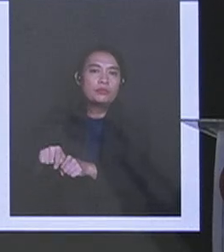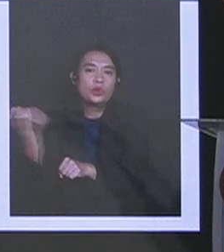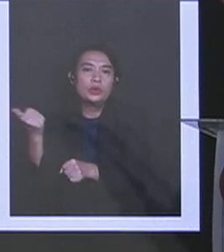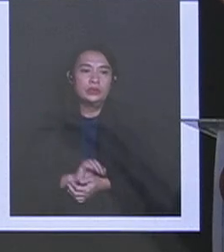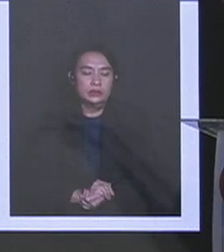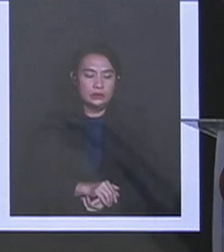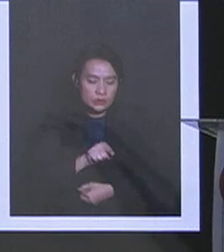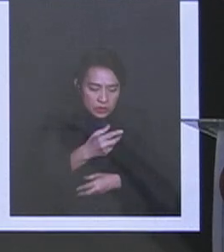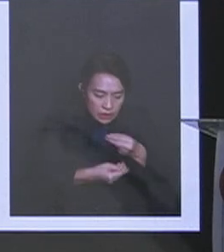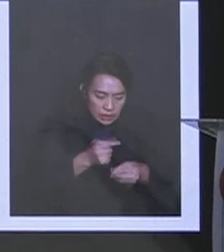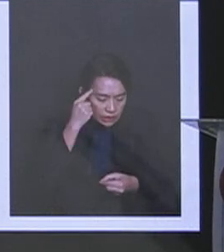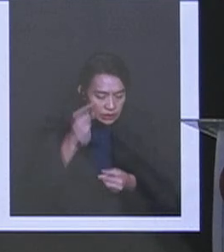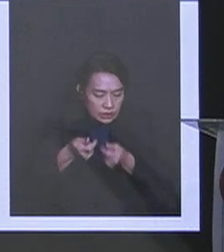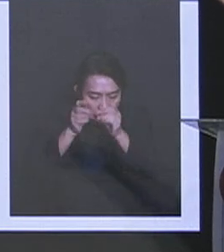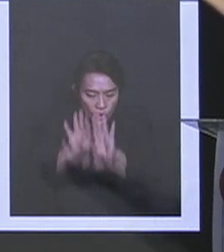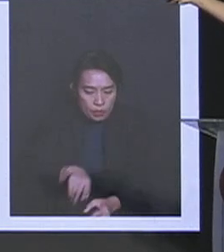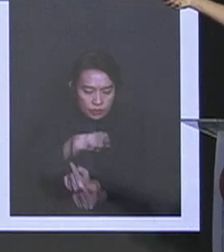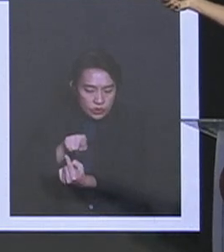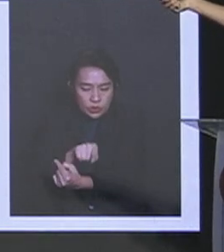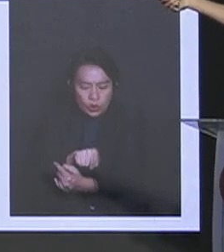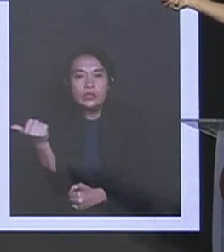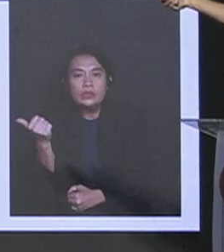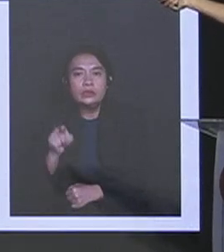that greater density.